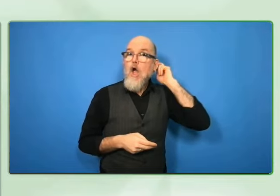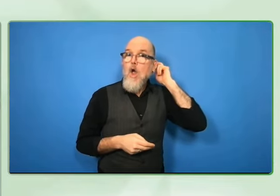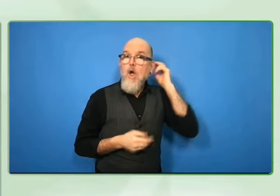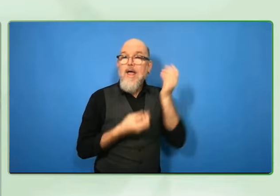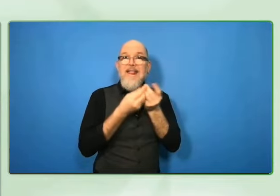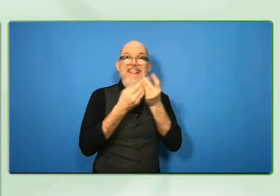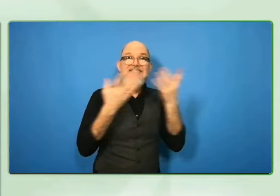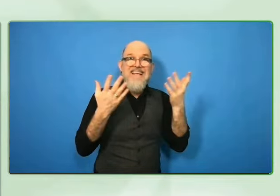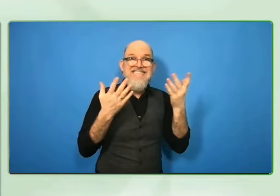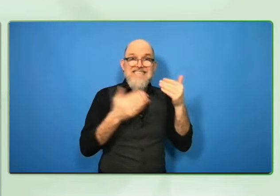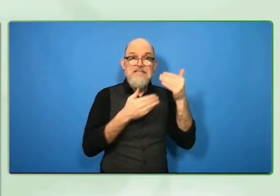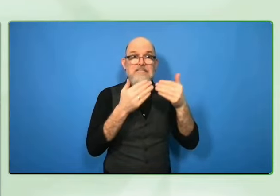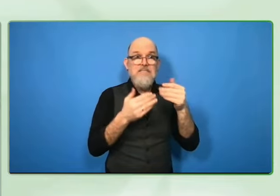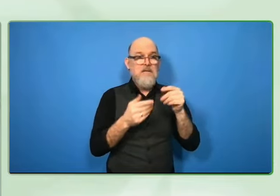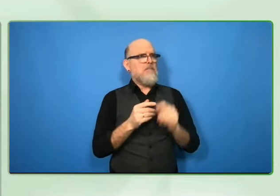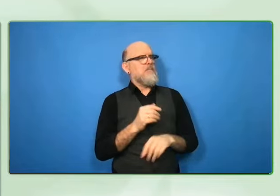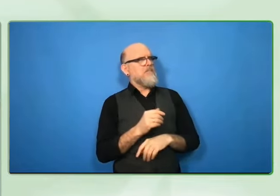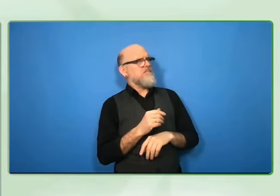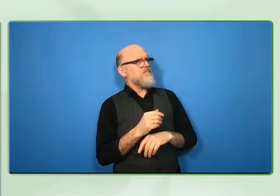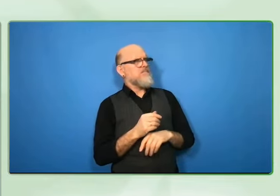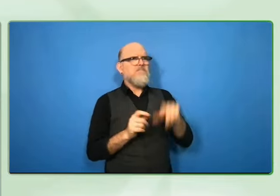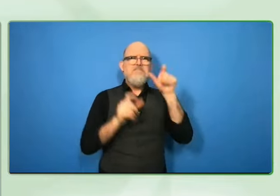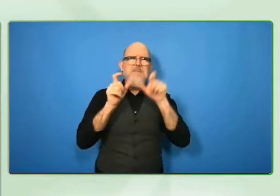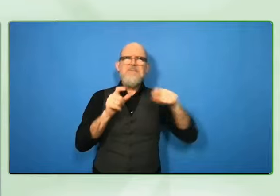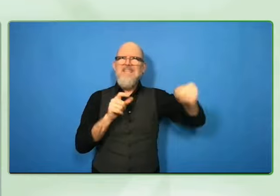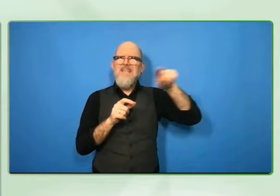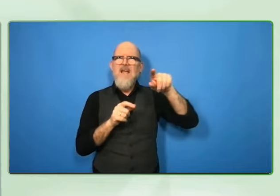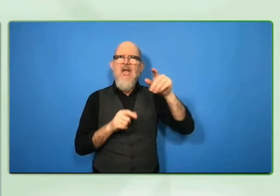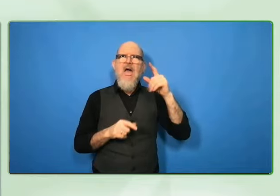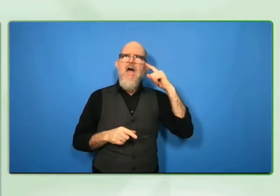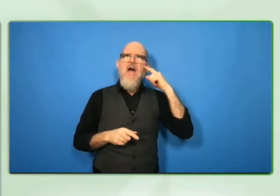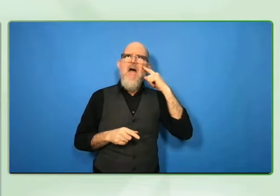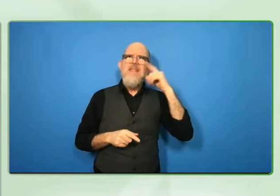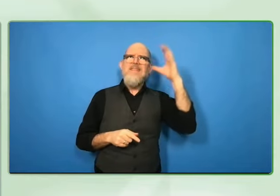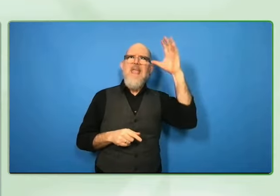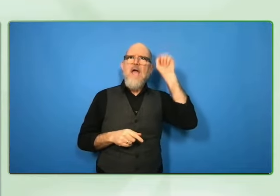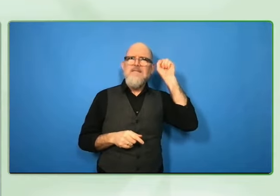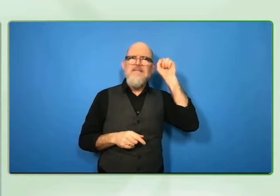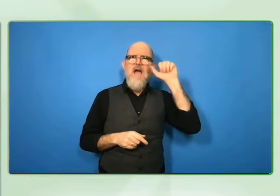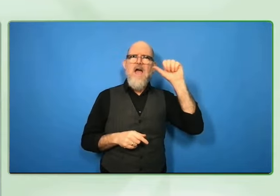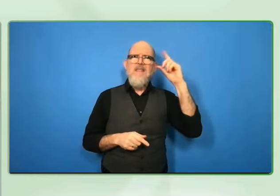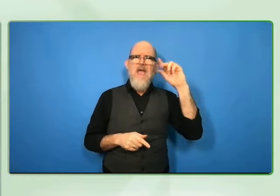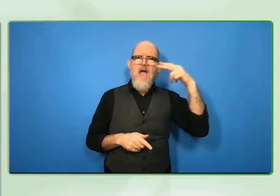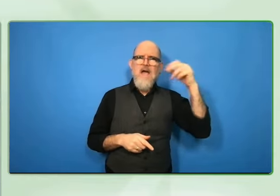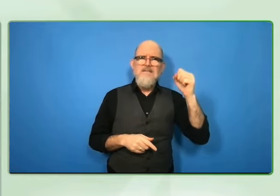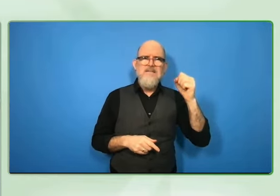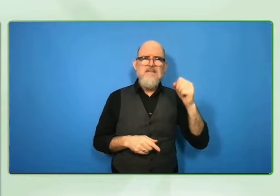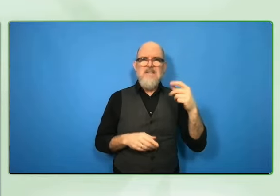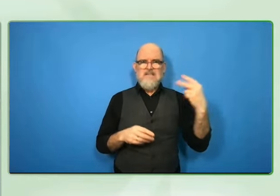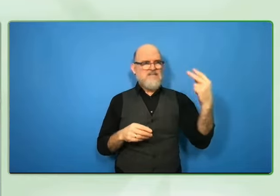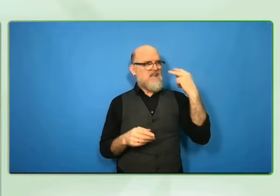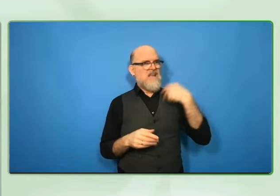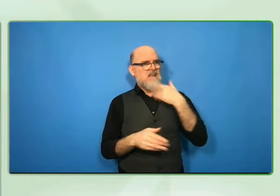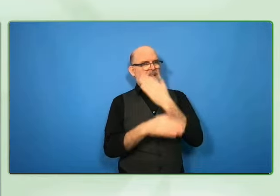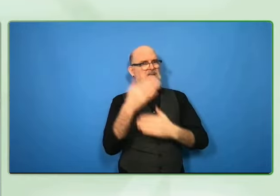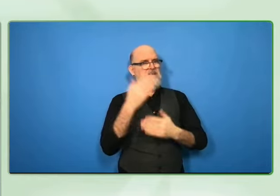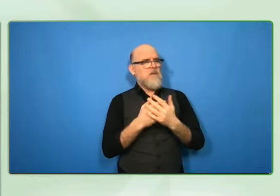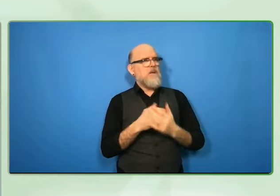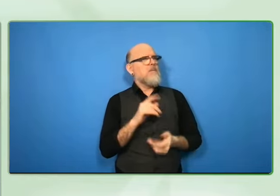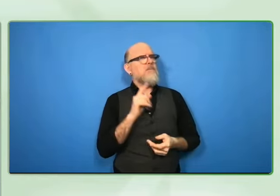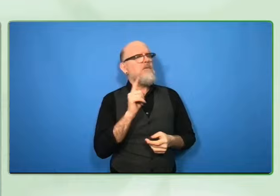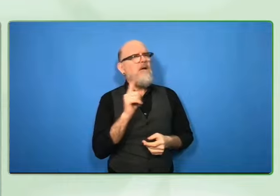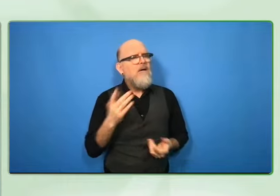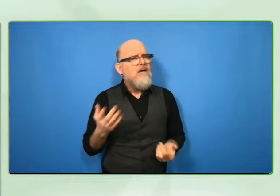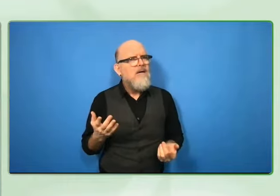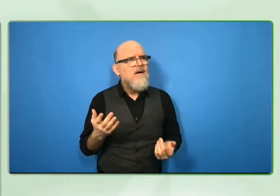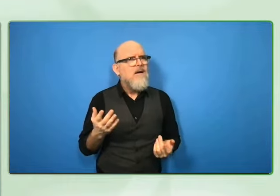those who do, like myself, we acknowledge that many of our neurodivergent symptoms are disabling. So people with